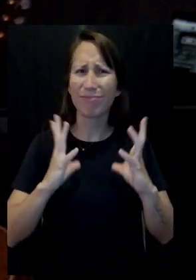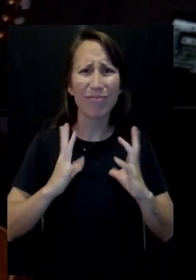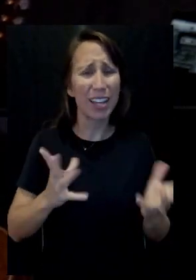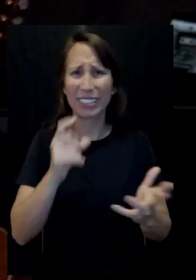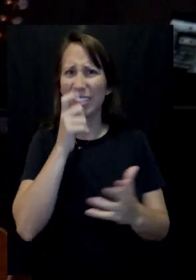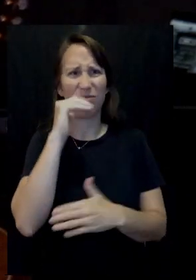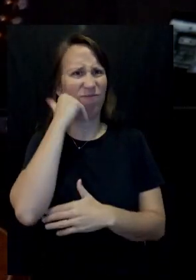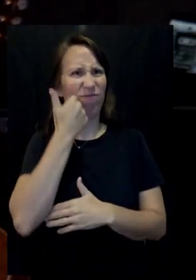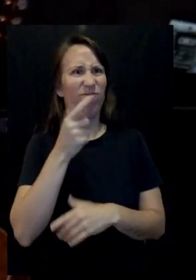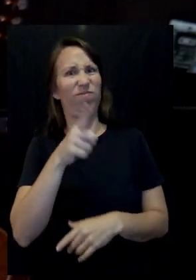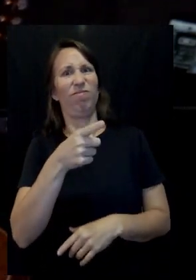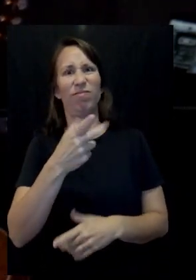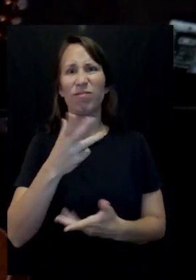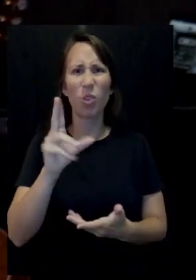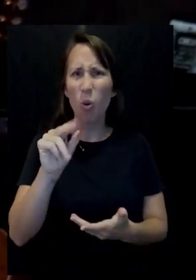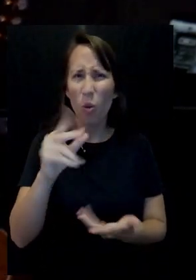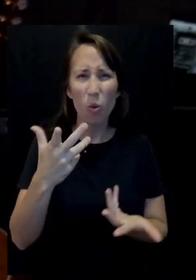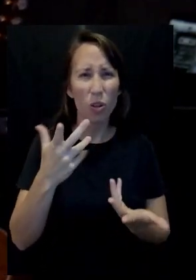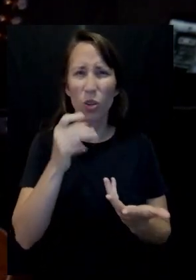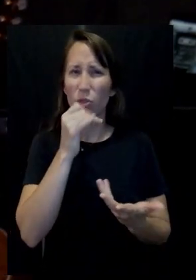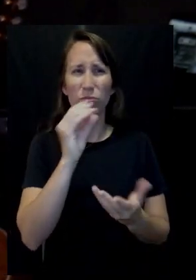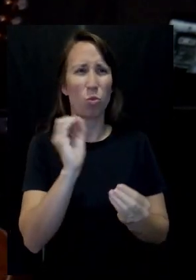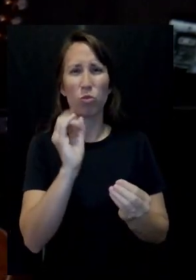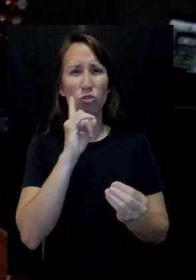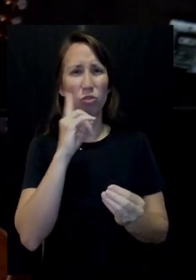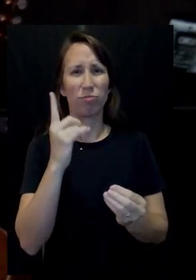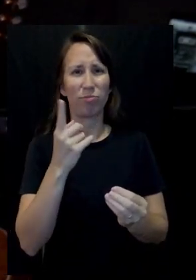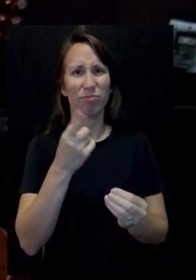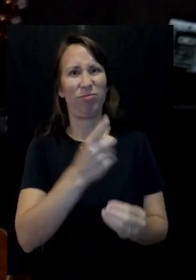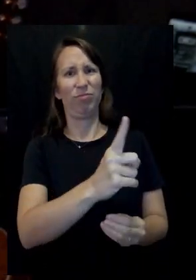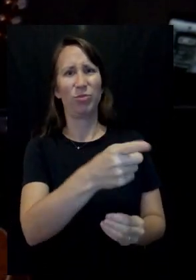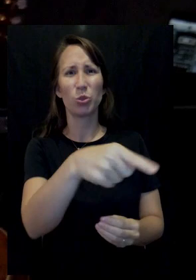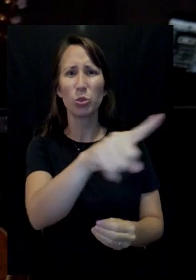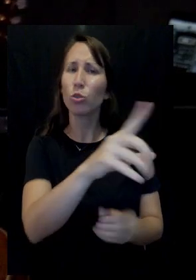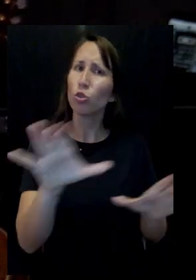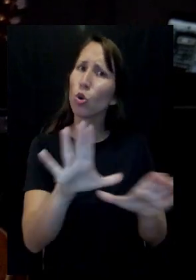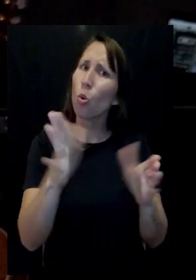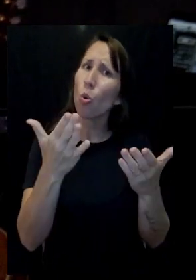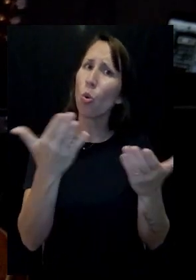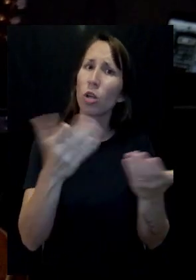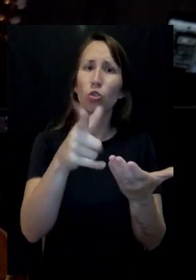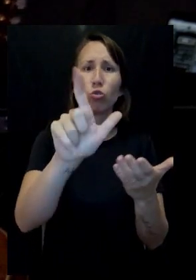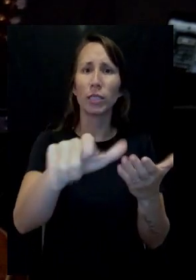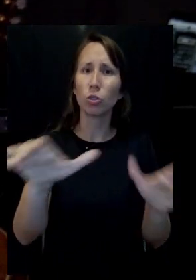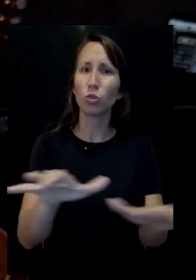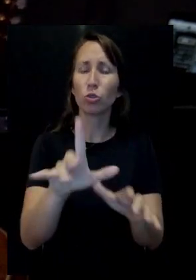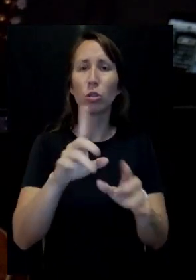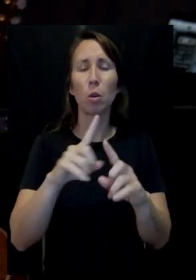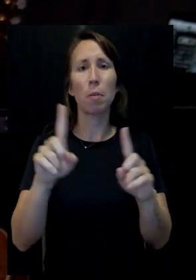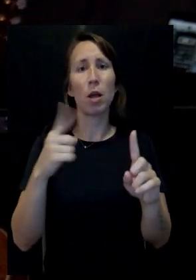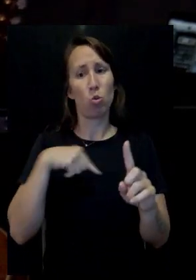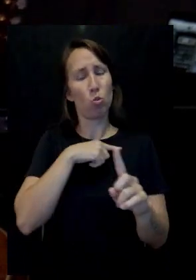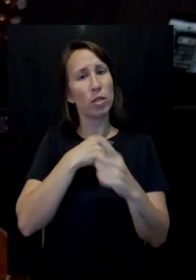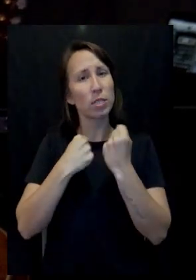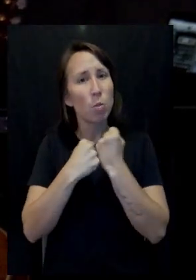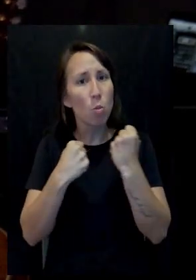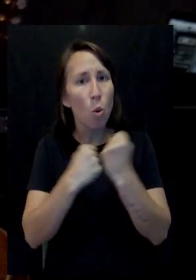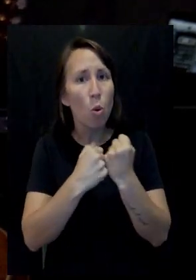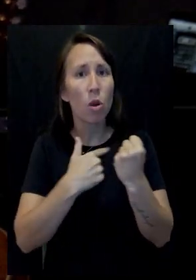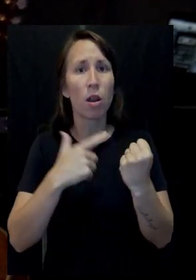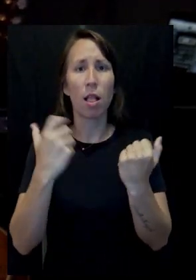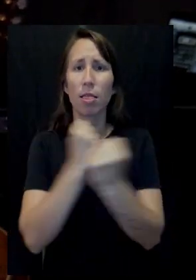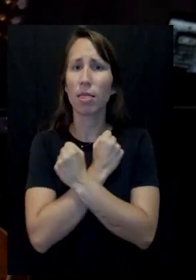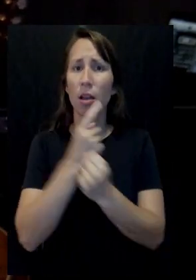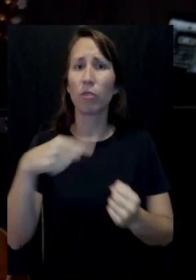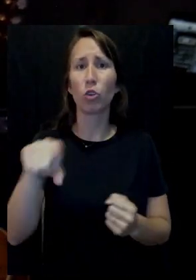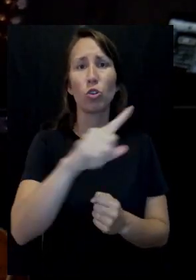shamed for that. No one's going to alienate you. Do what you got to do. But just want you to know that we support and we love you. And we